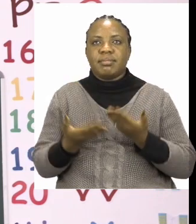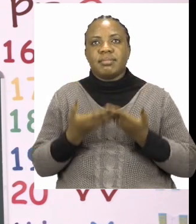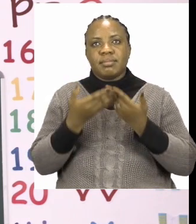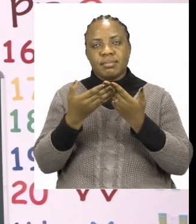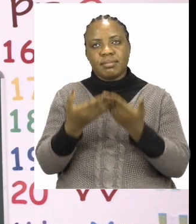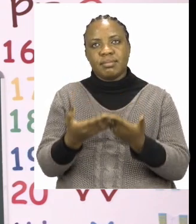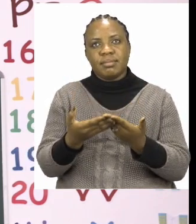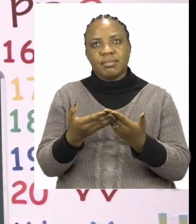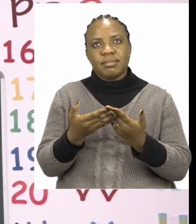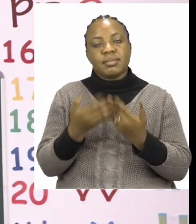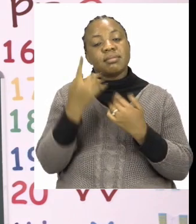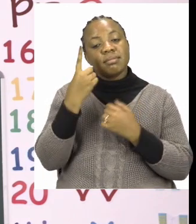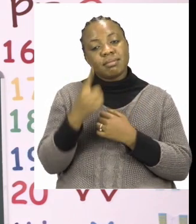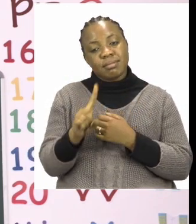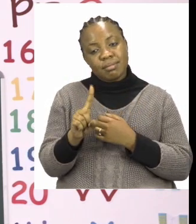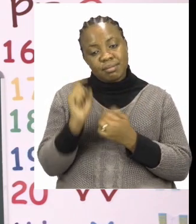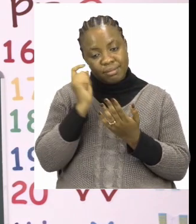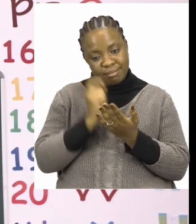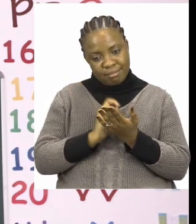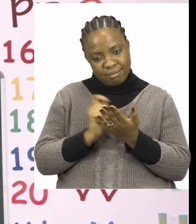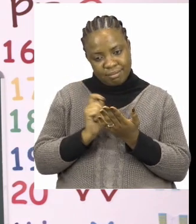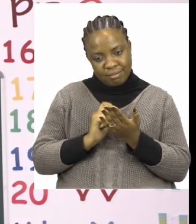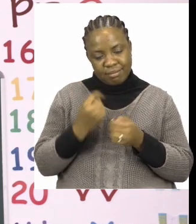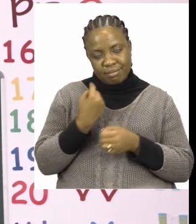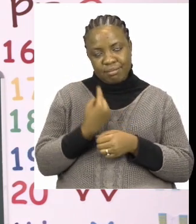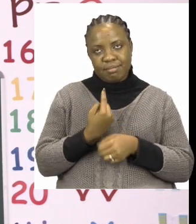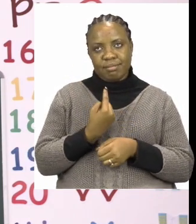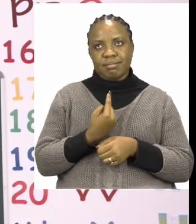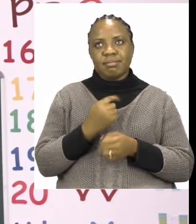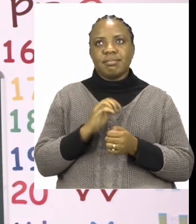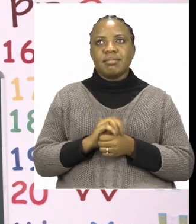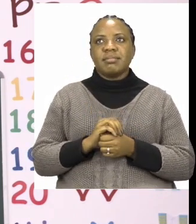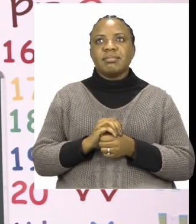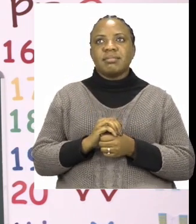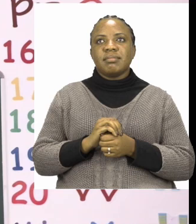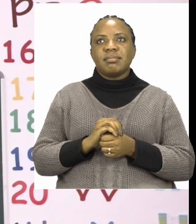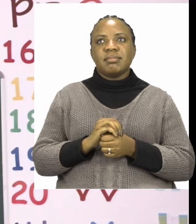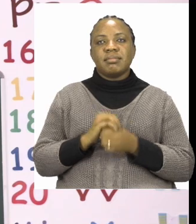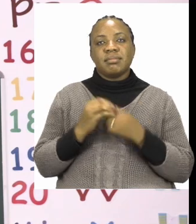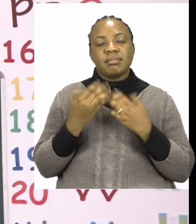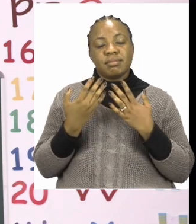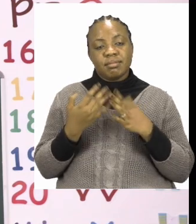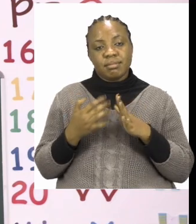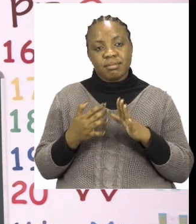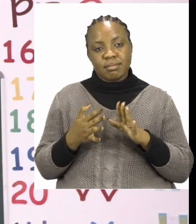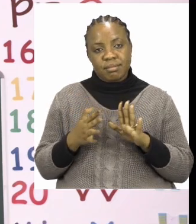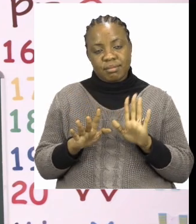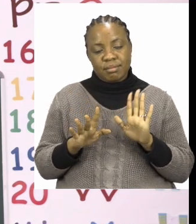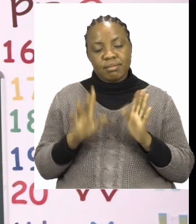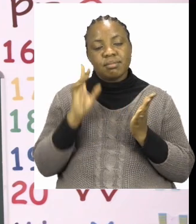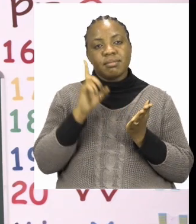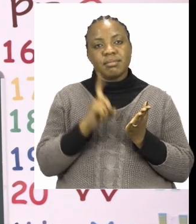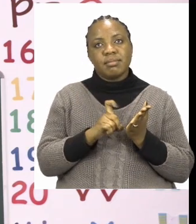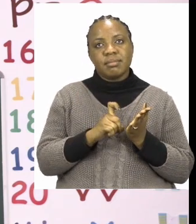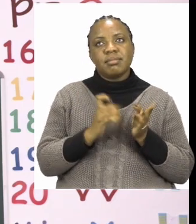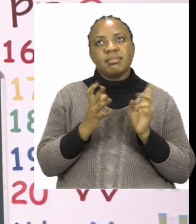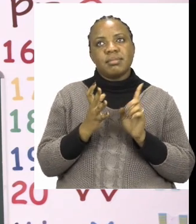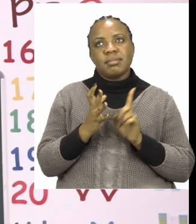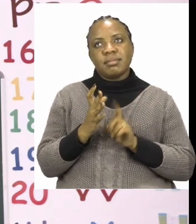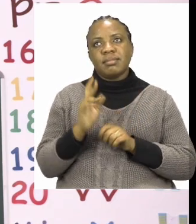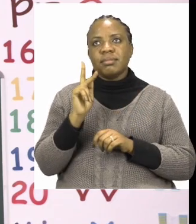that you finish your work by yourself. Now that we are done with our lesson, it's time to